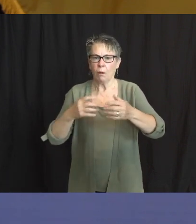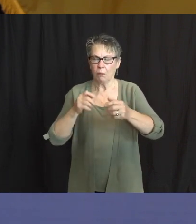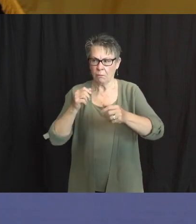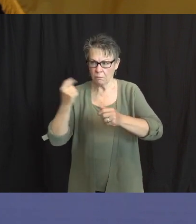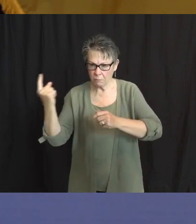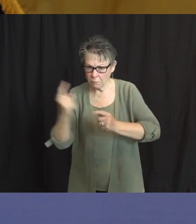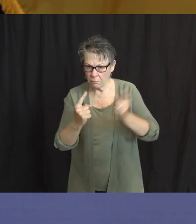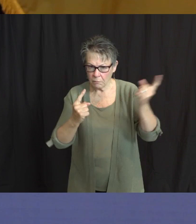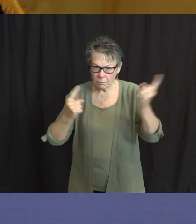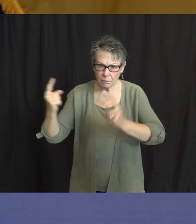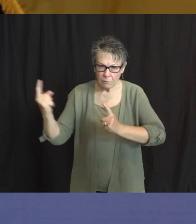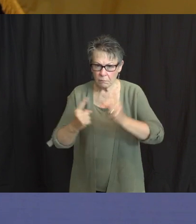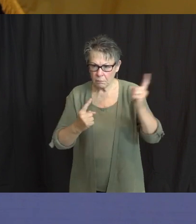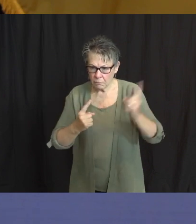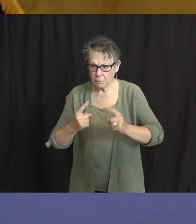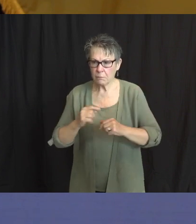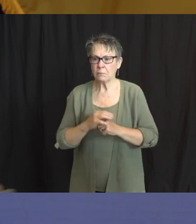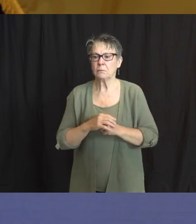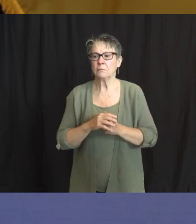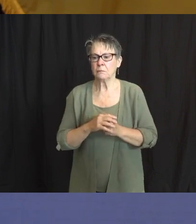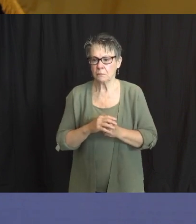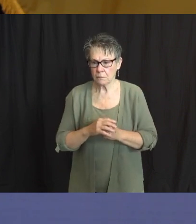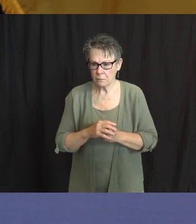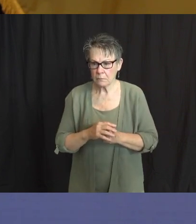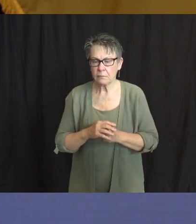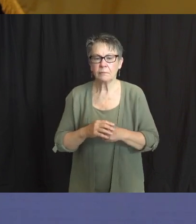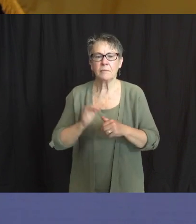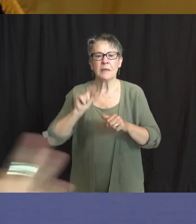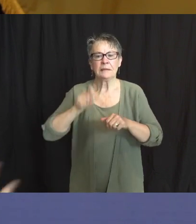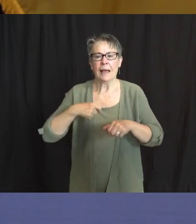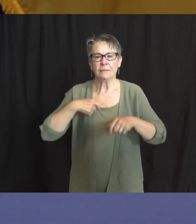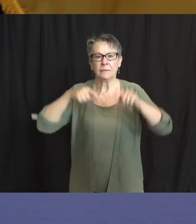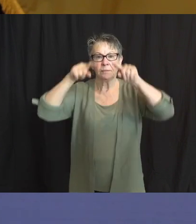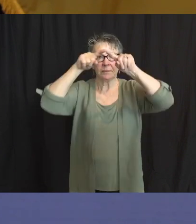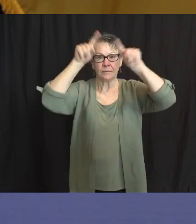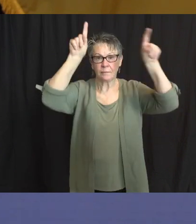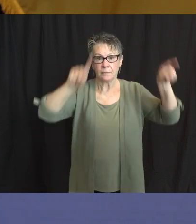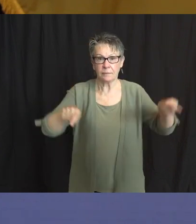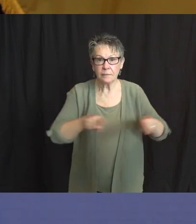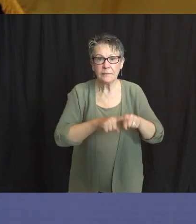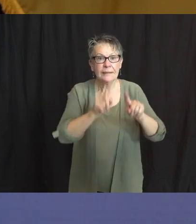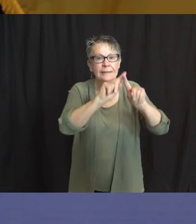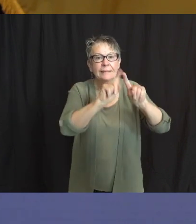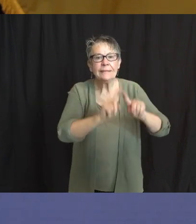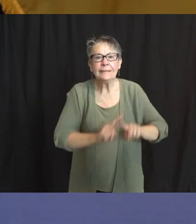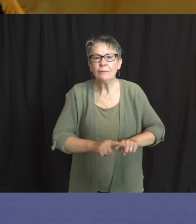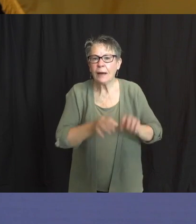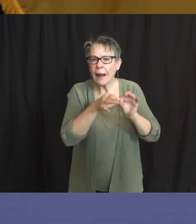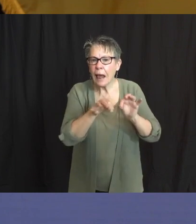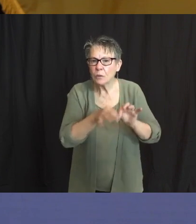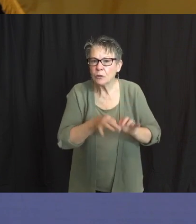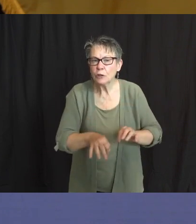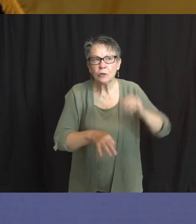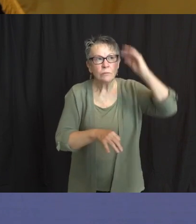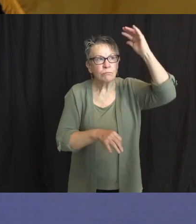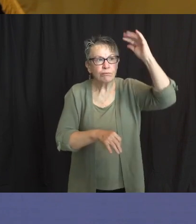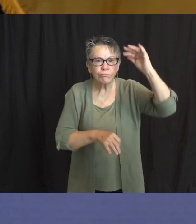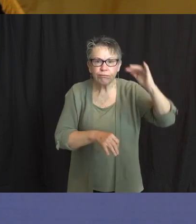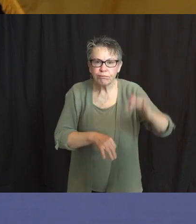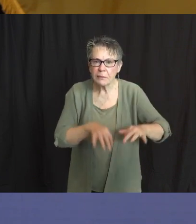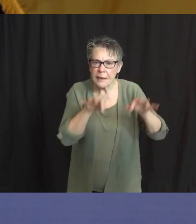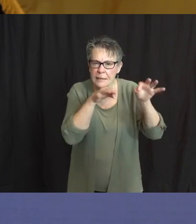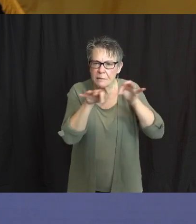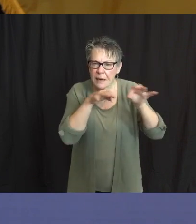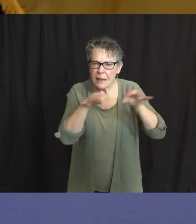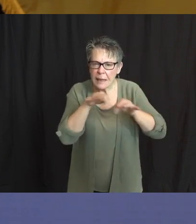Facilities must also have a plan consistent with CDC and Department of Health recommendations for patient and patient support